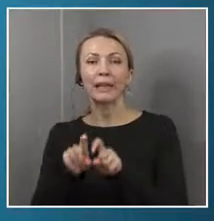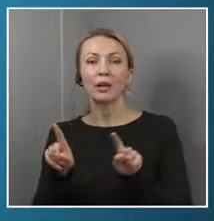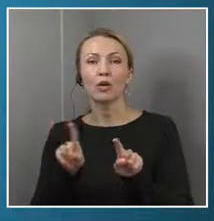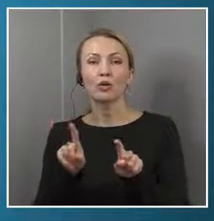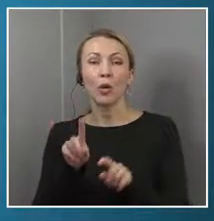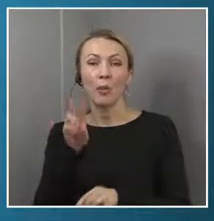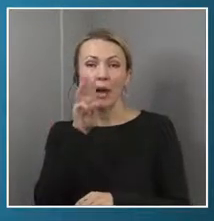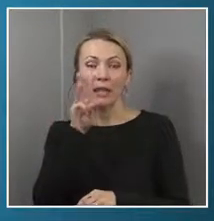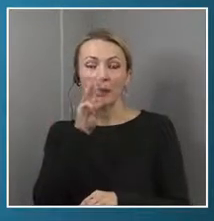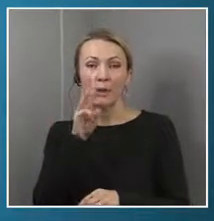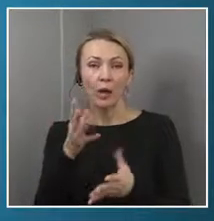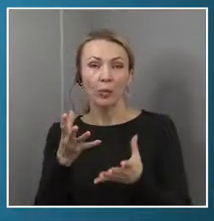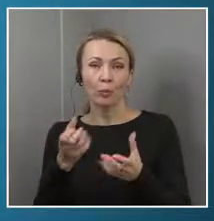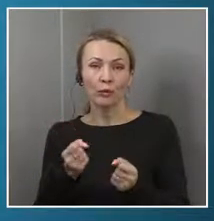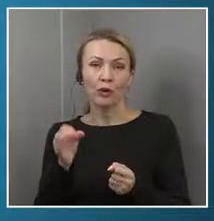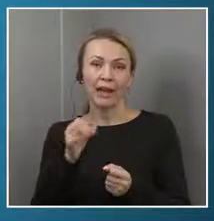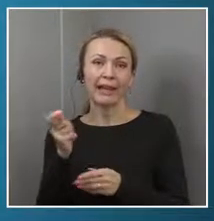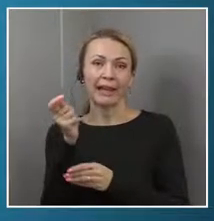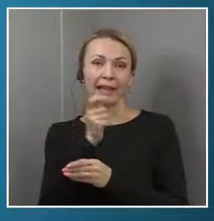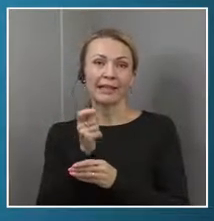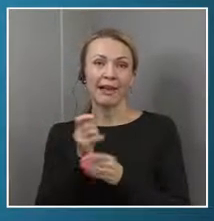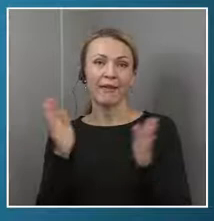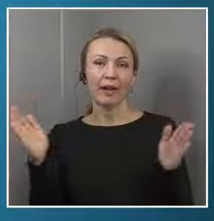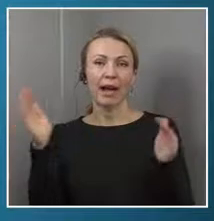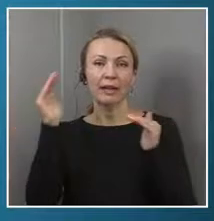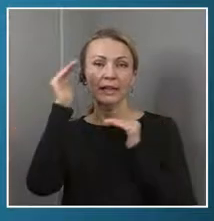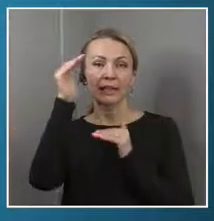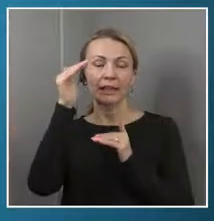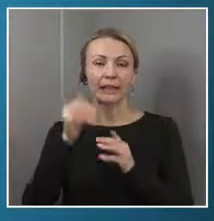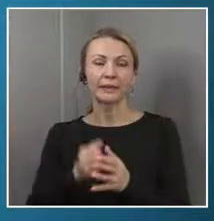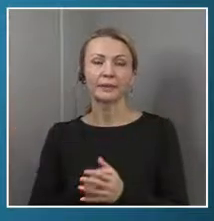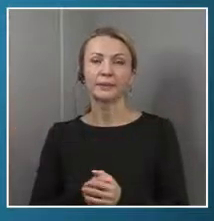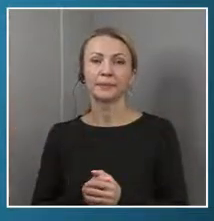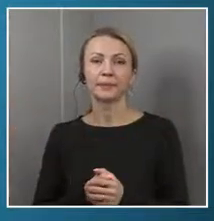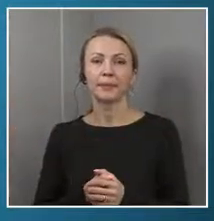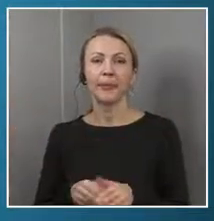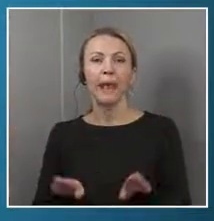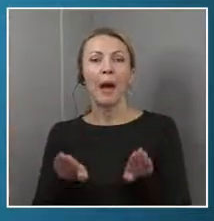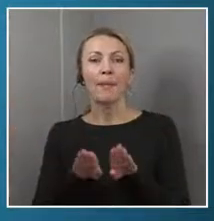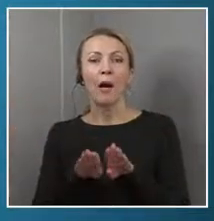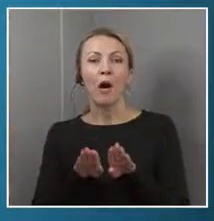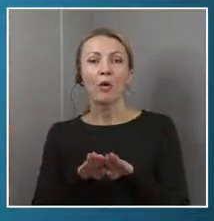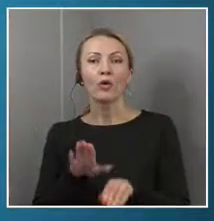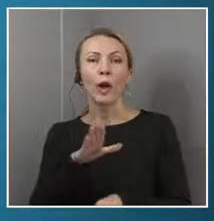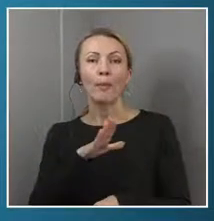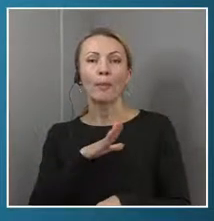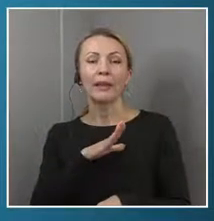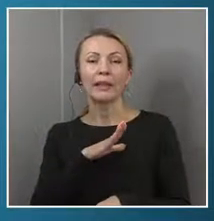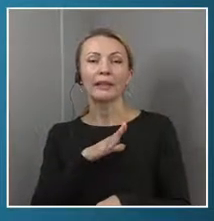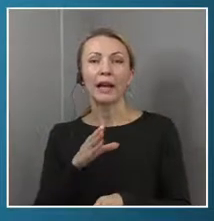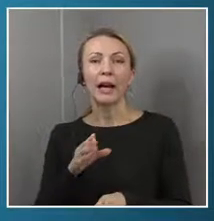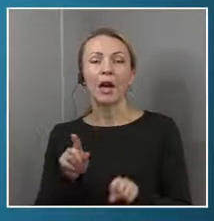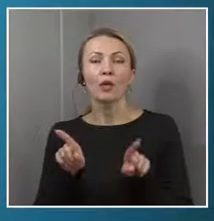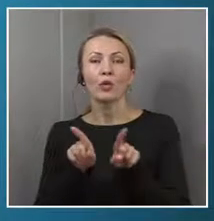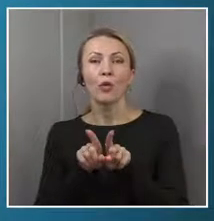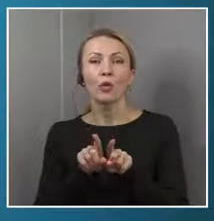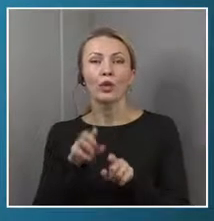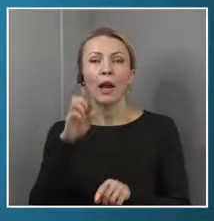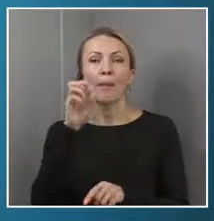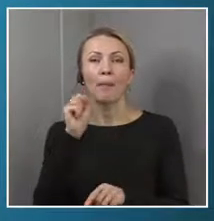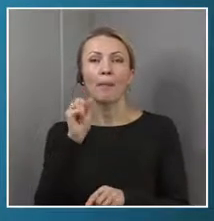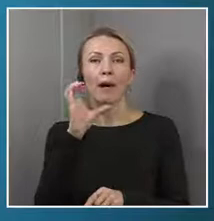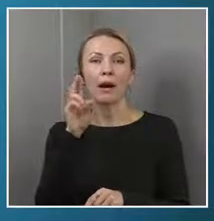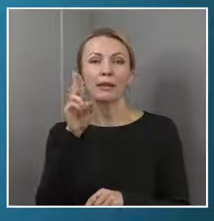Antonina Nocet's gallery to Gagosian, though again, like the Renaissance artists, not necessarily claiming to